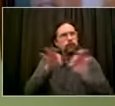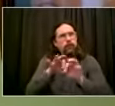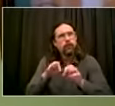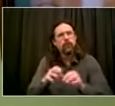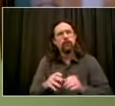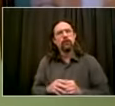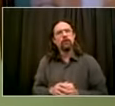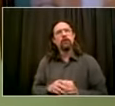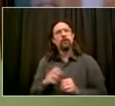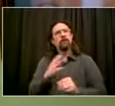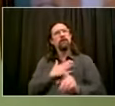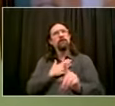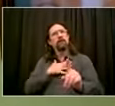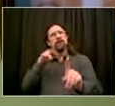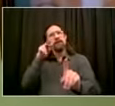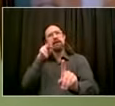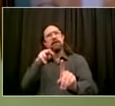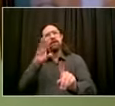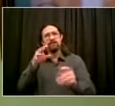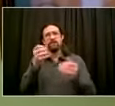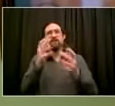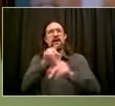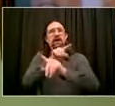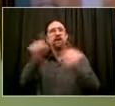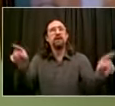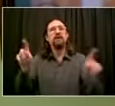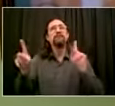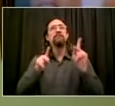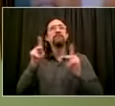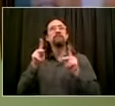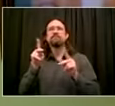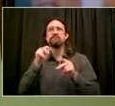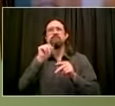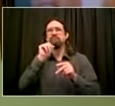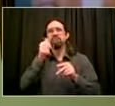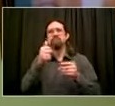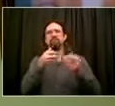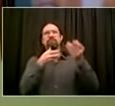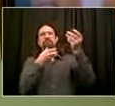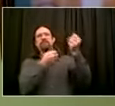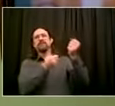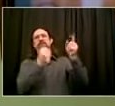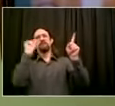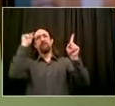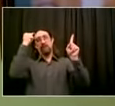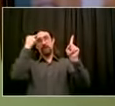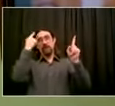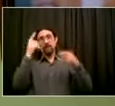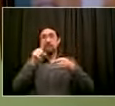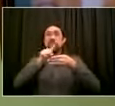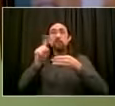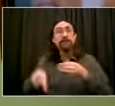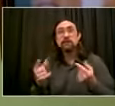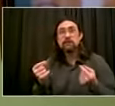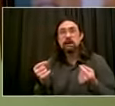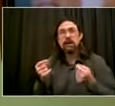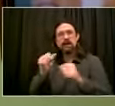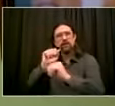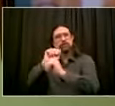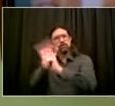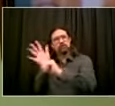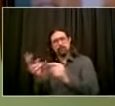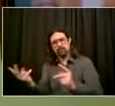that are developing this are really committed to making sure that any vaccine is safe and effective. Nevertheless, we have seen